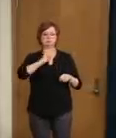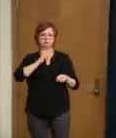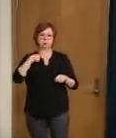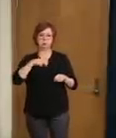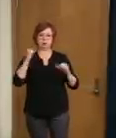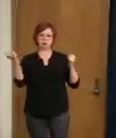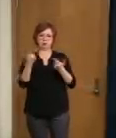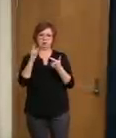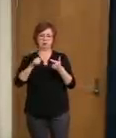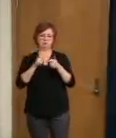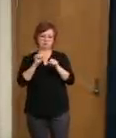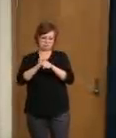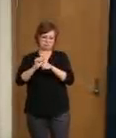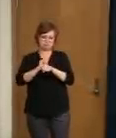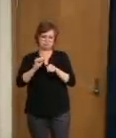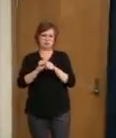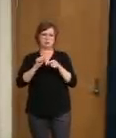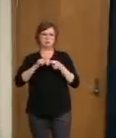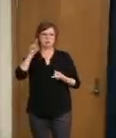virus.